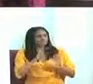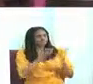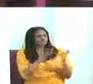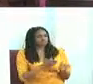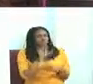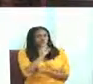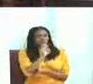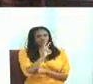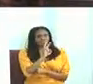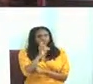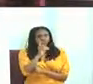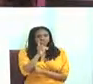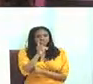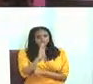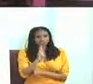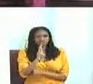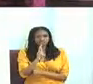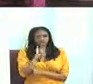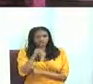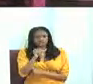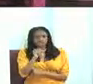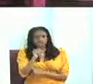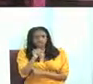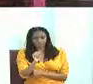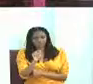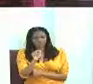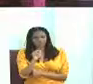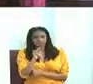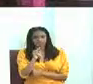Reverend Dr. Joyce Keller Turner,